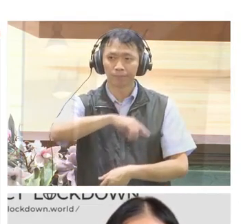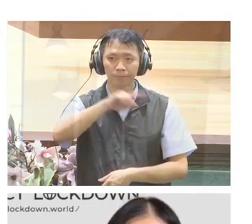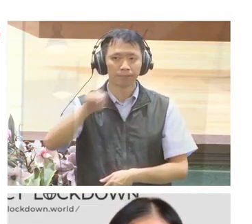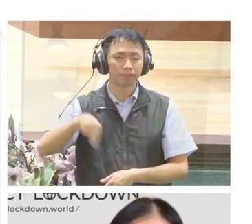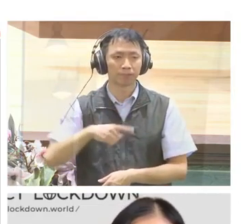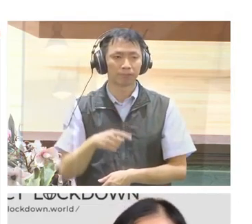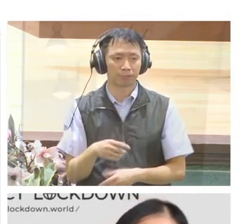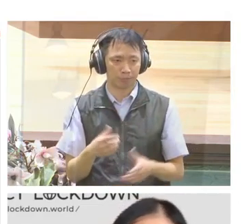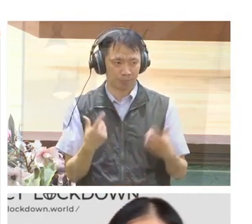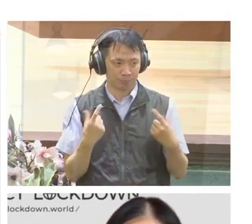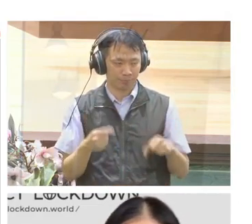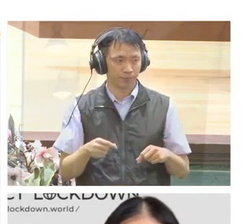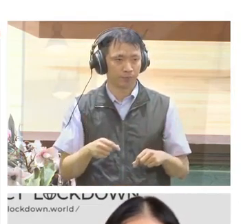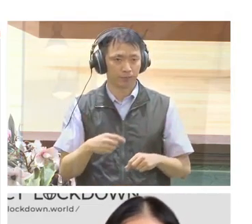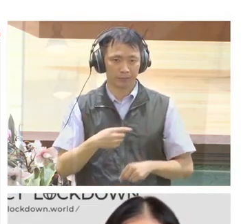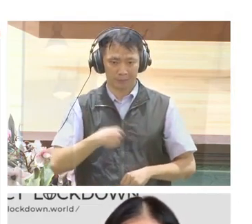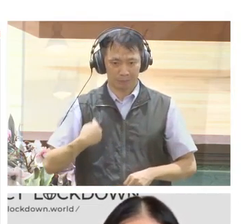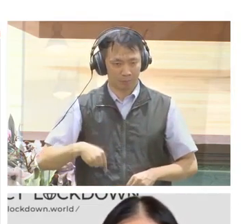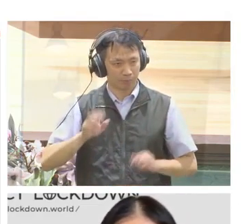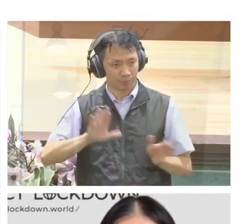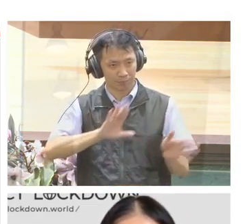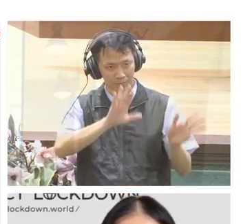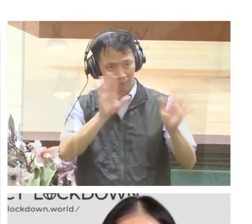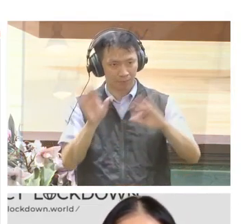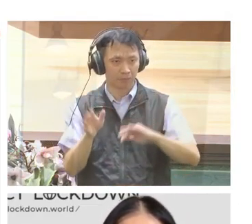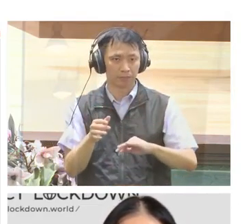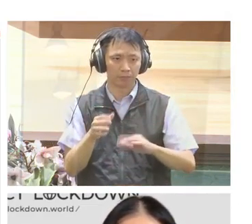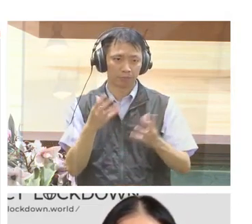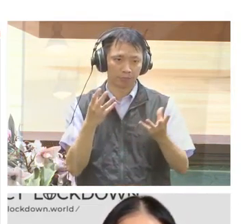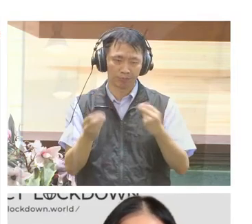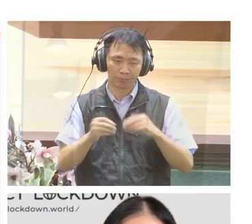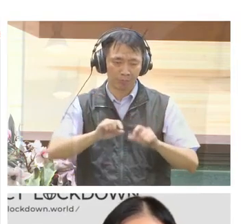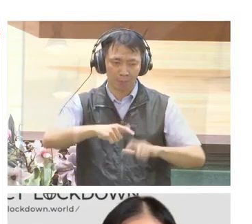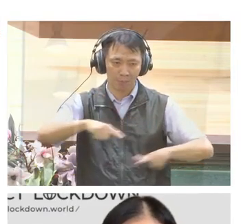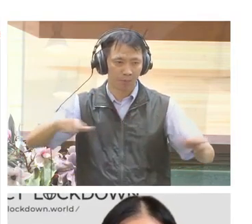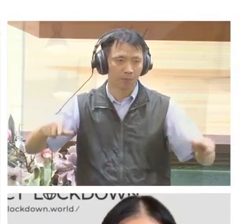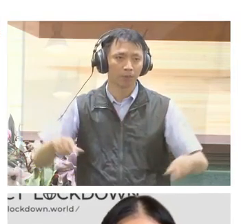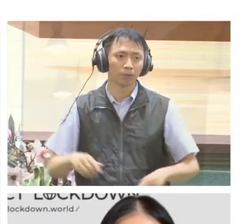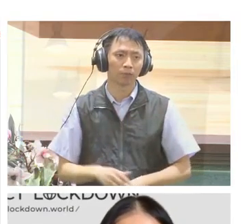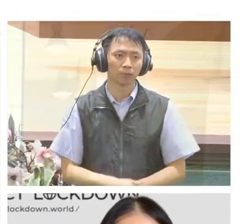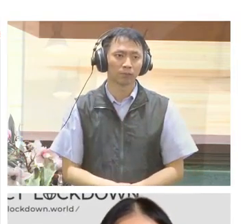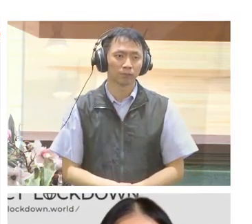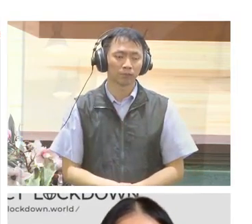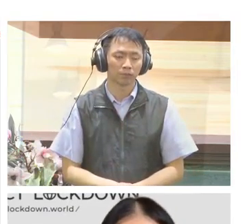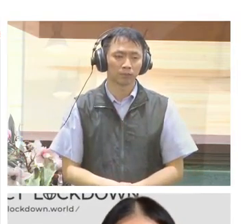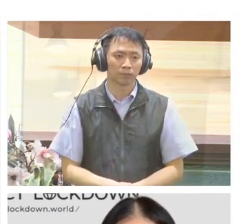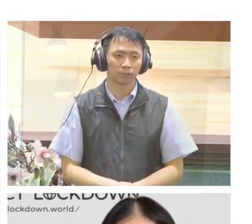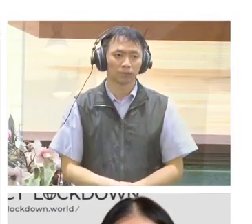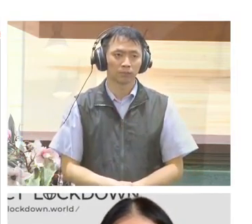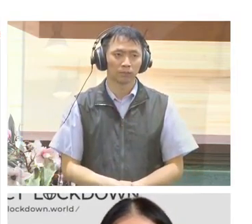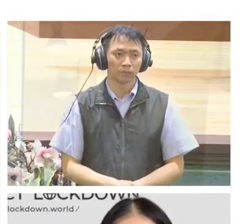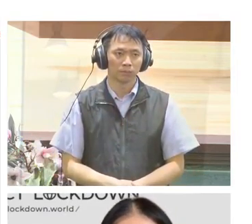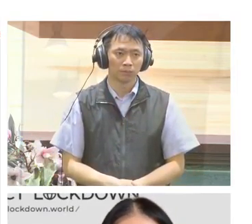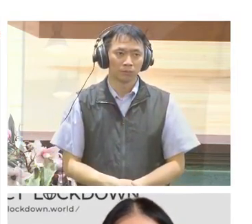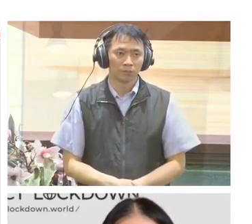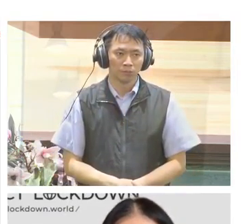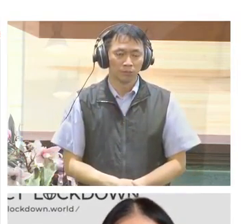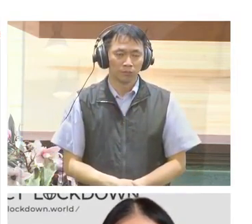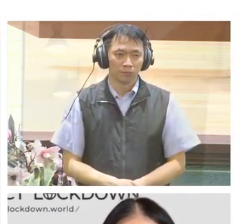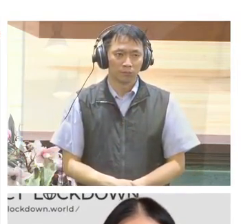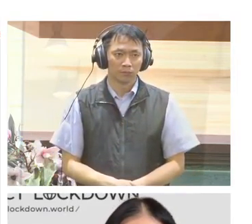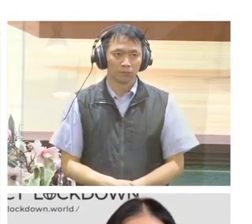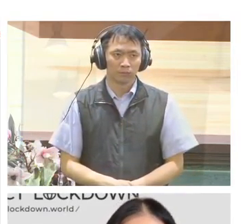It sort of go another way around from the approach of the third wave to the first wave. So what does this mean? It means